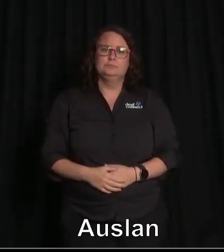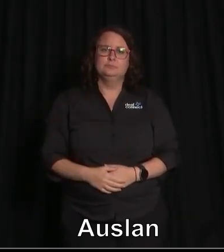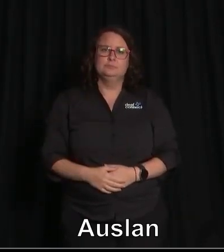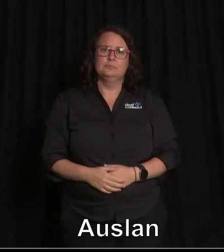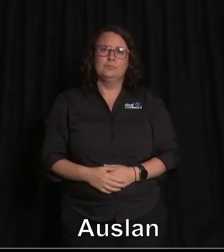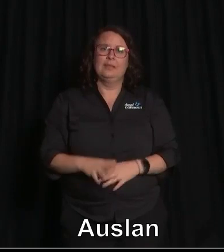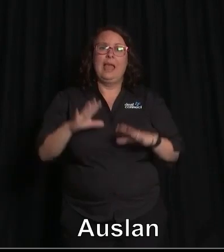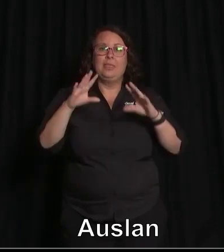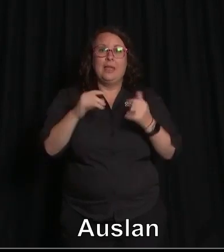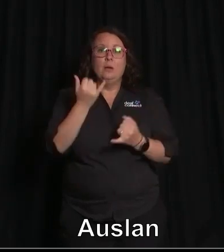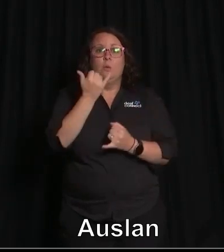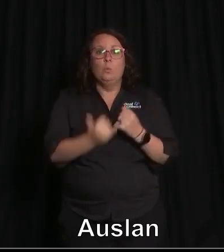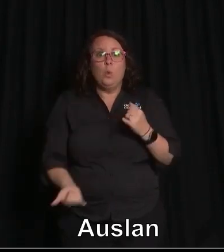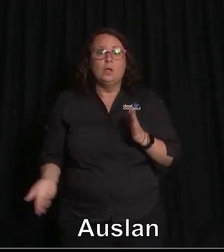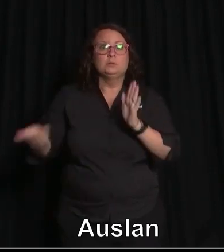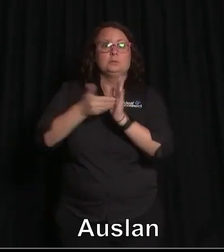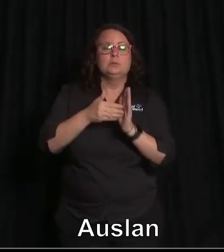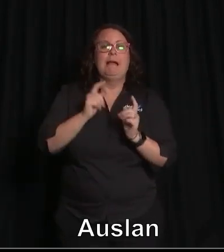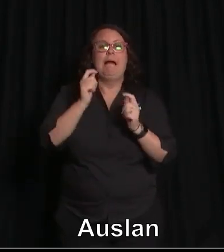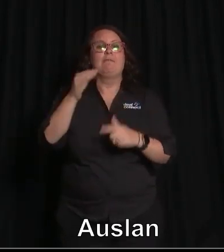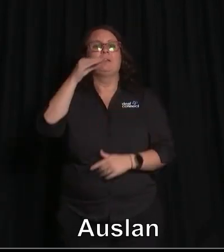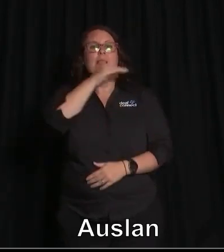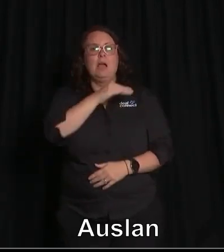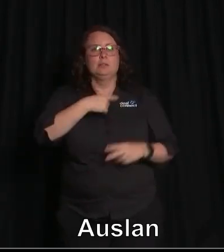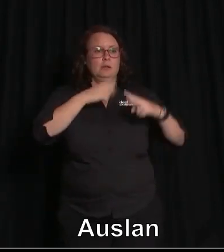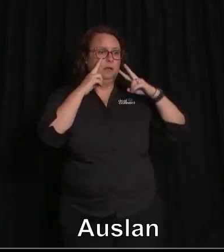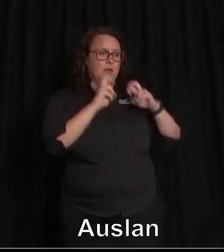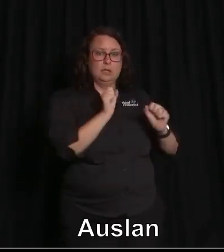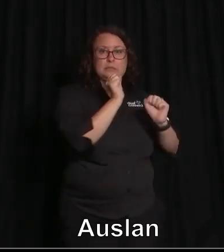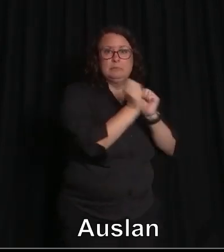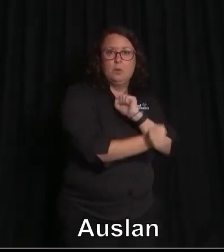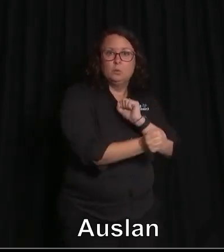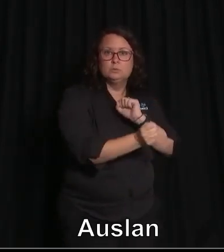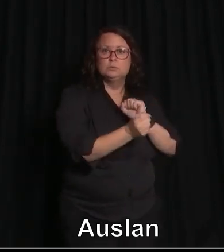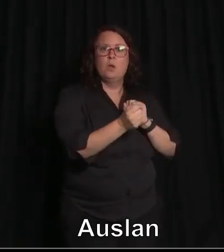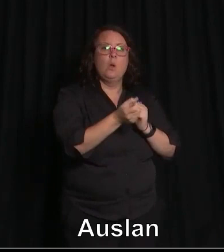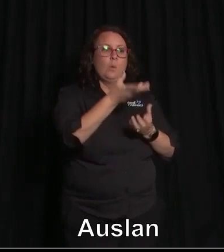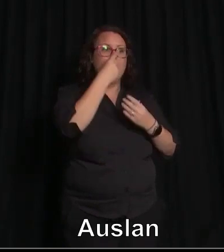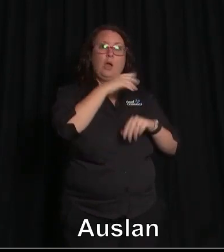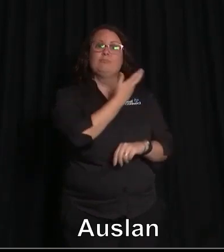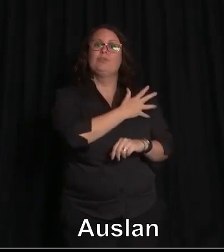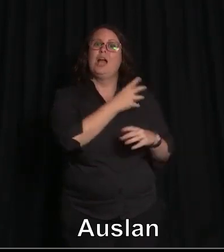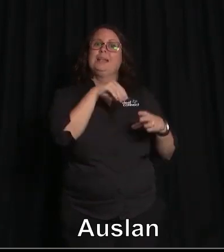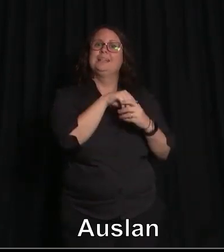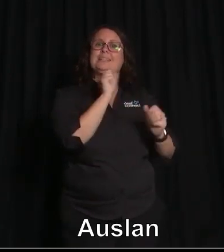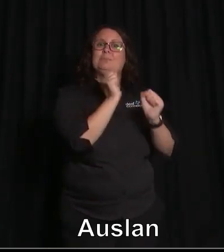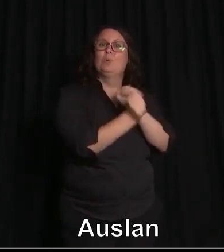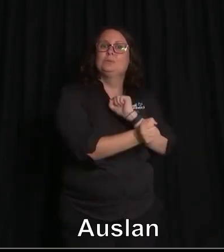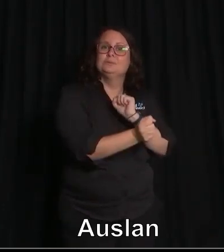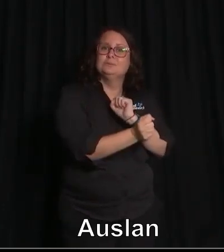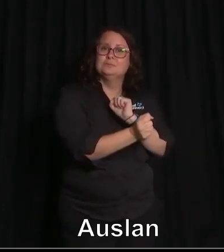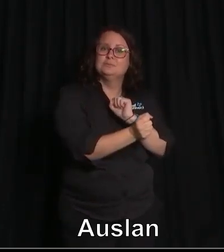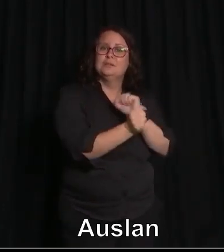enough, we kicked it up a notch after lunch. We delved into sport. We learned that in pride and